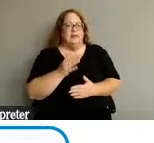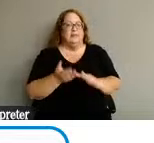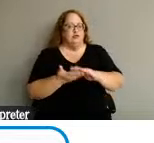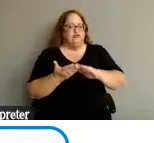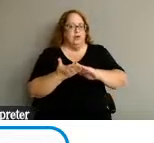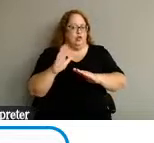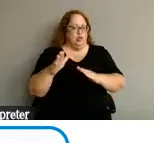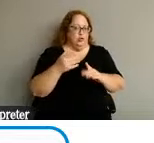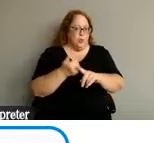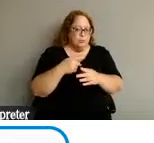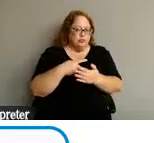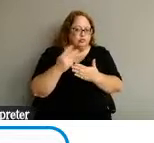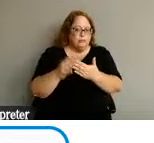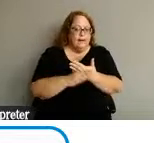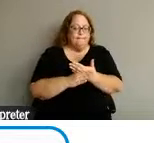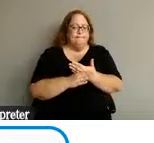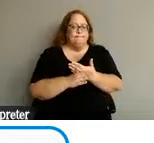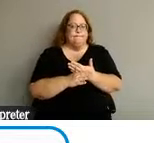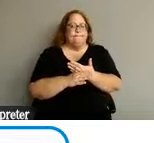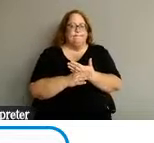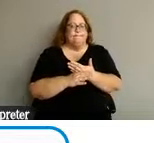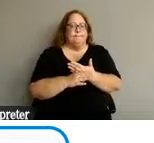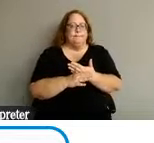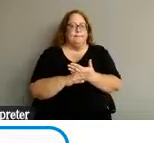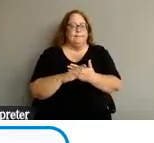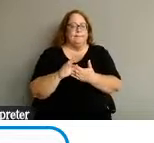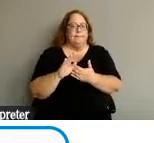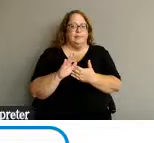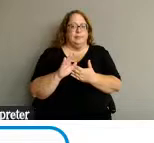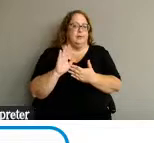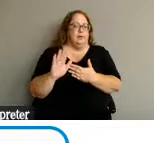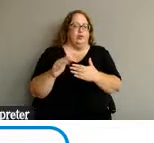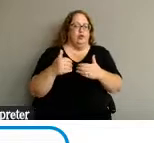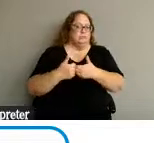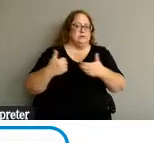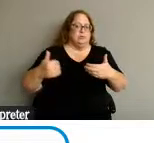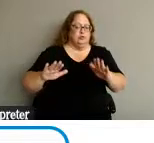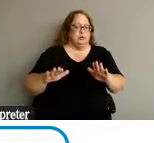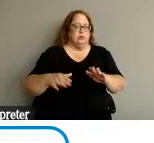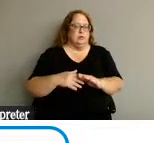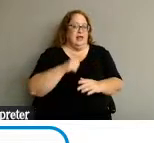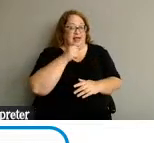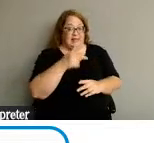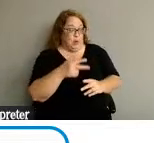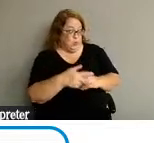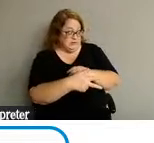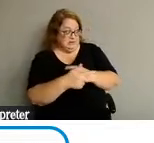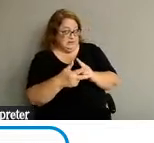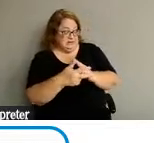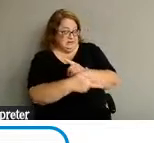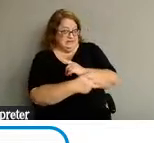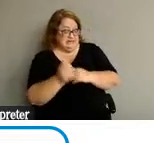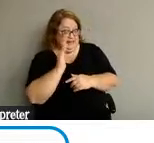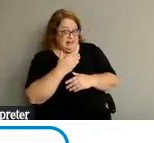own program, they have their guidelines, so they are separate from us. They don't steal our teachers.